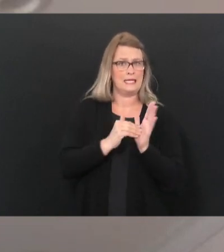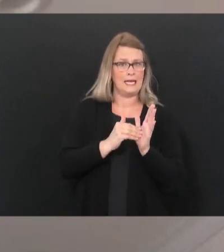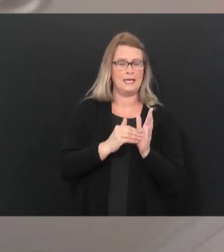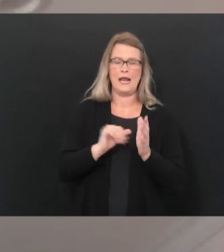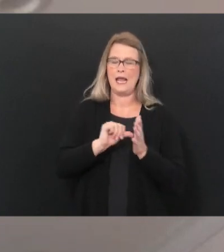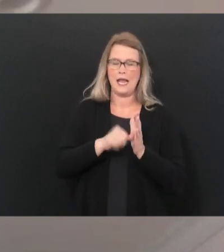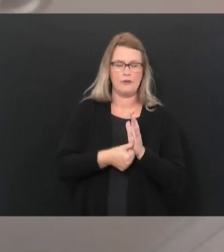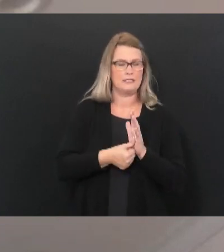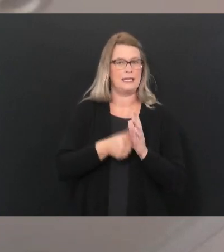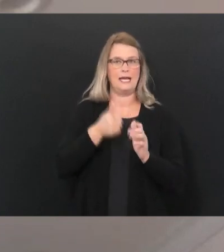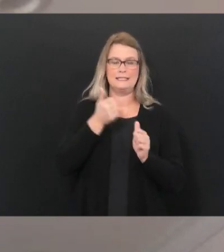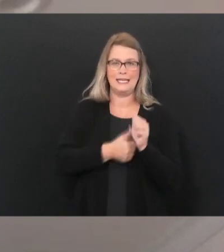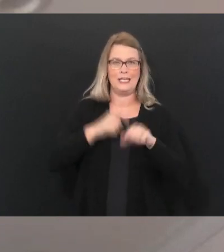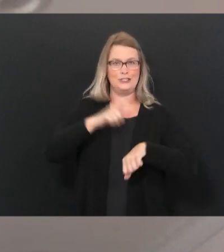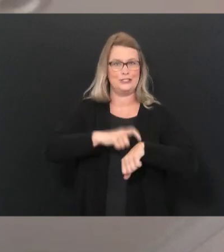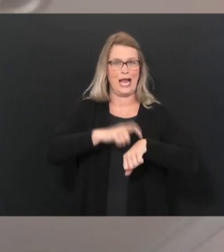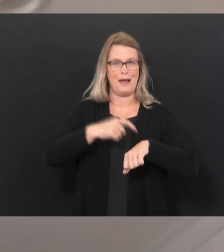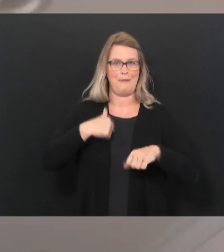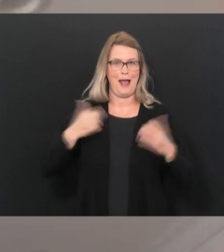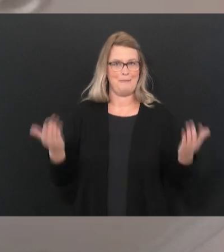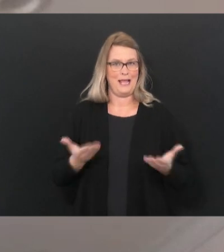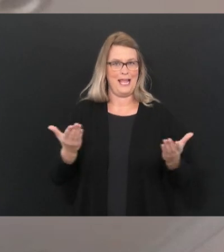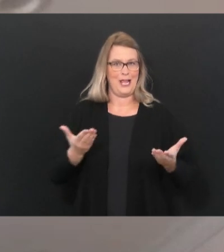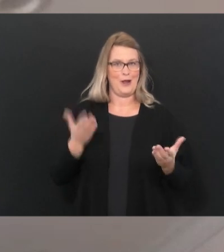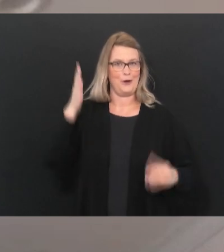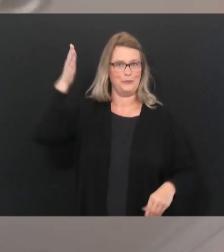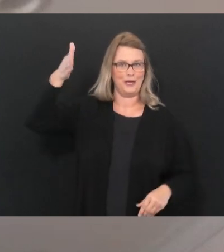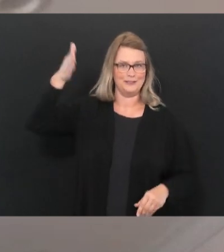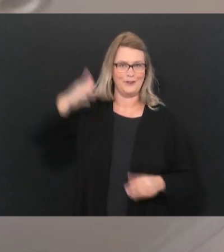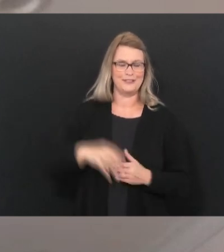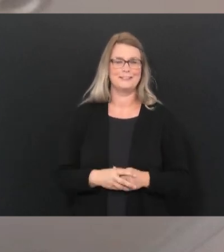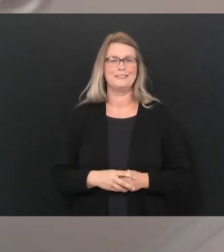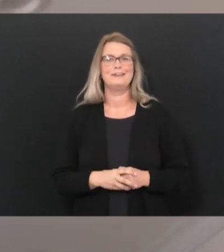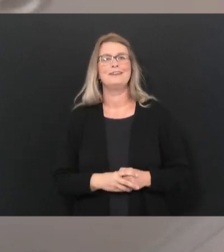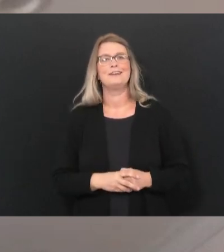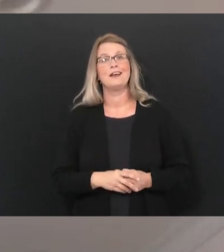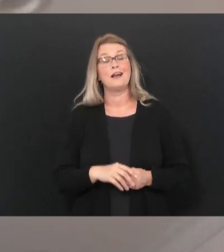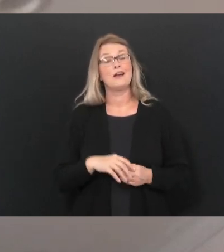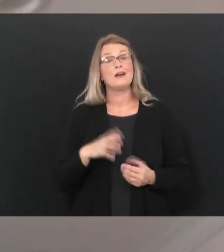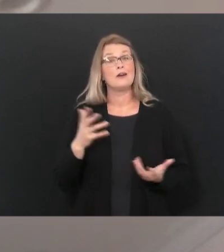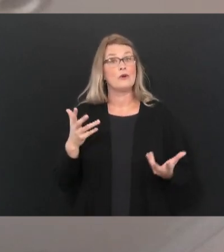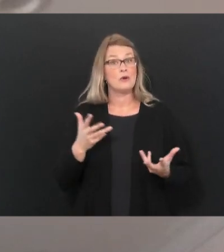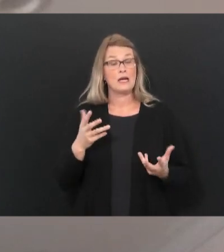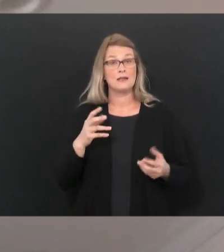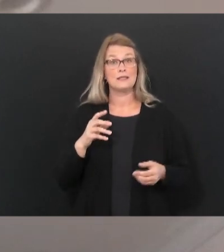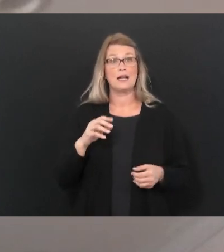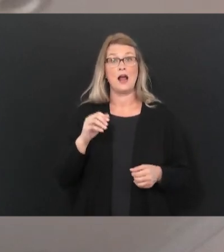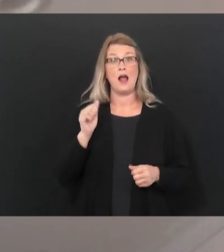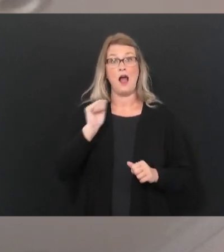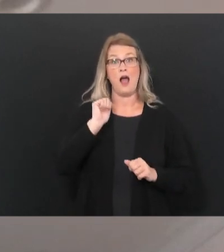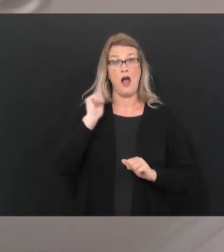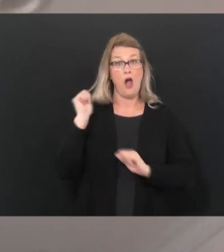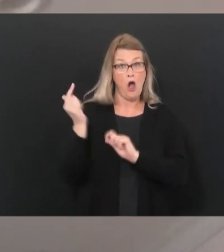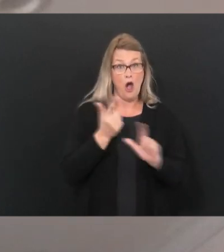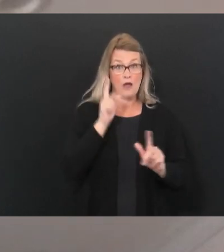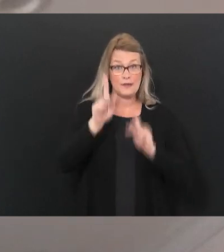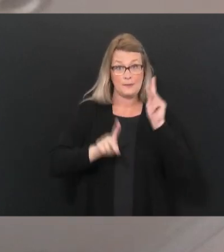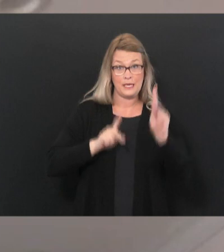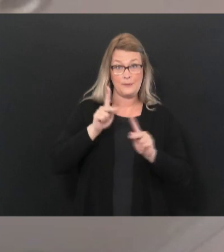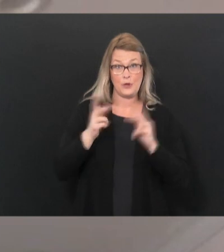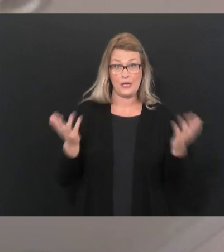every single time that I am in front of anybody, is the fact that every citizen here